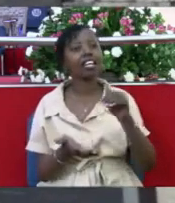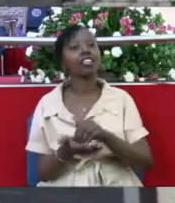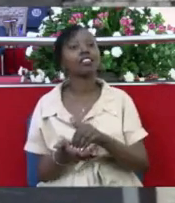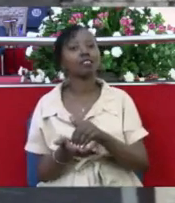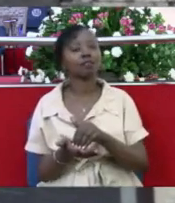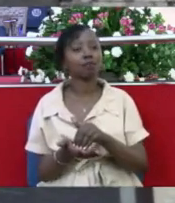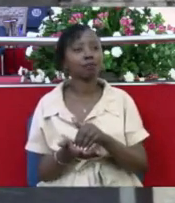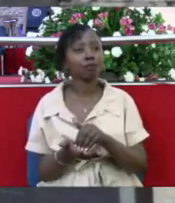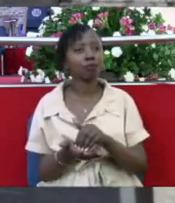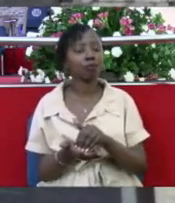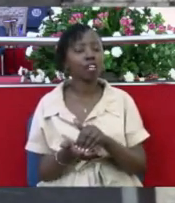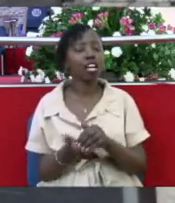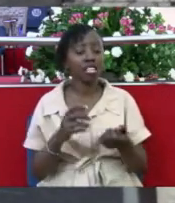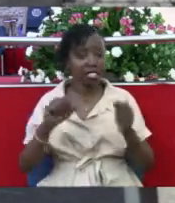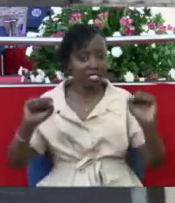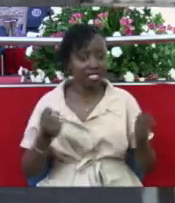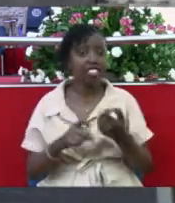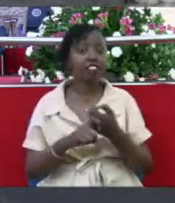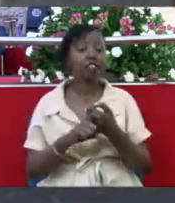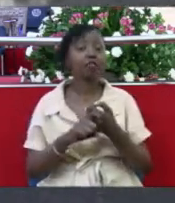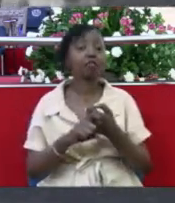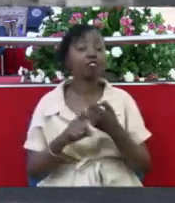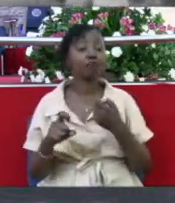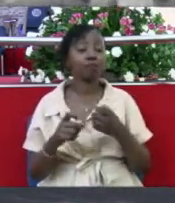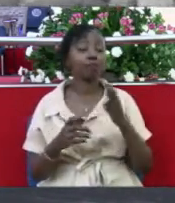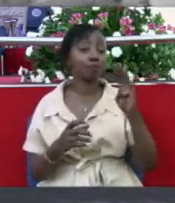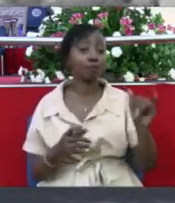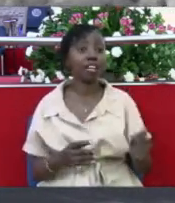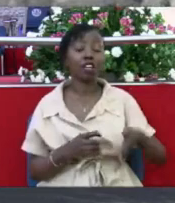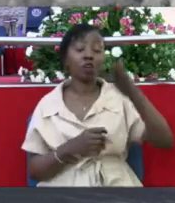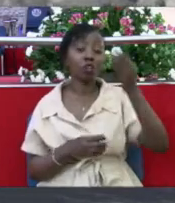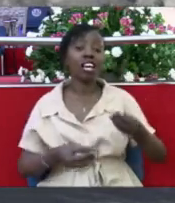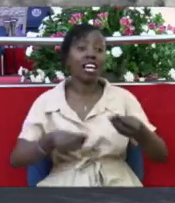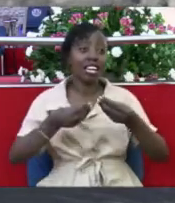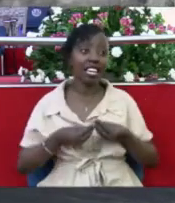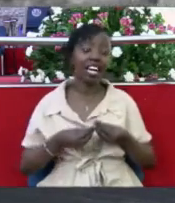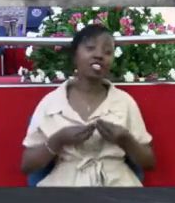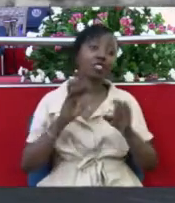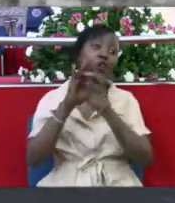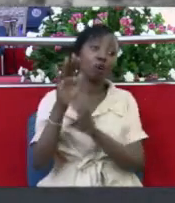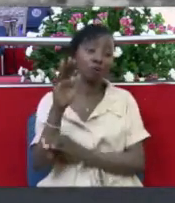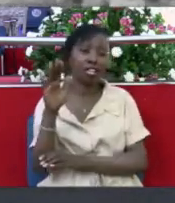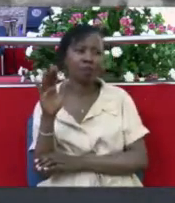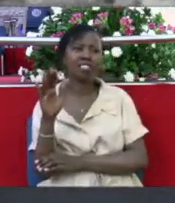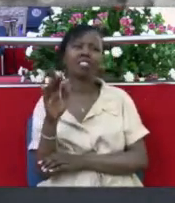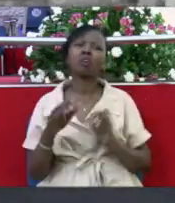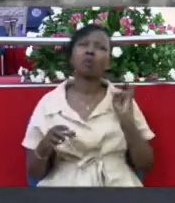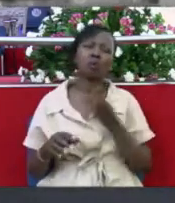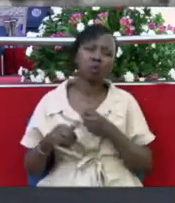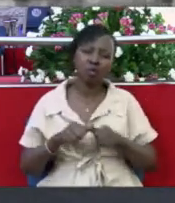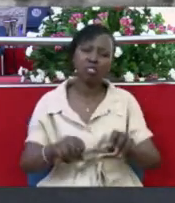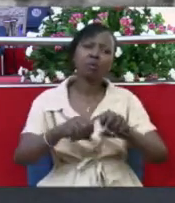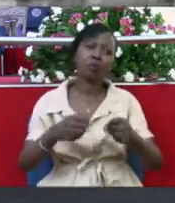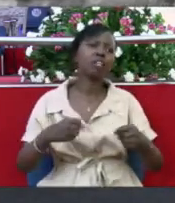were saved by God. Tukaokolewa na Mungu. We were given commandments by God. Sheria akatupatia. We kept breaking them. Tukawa twazivunja. We need